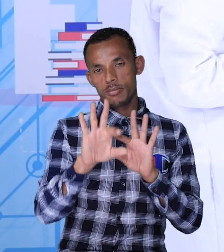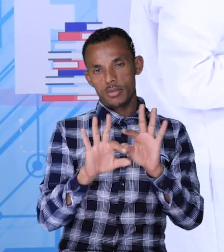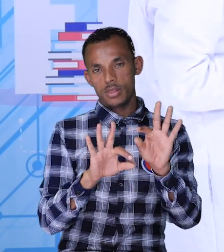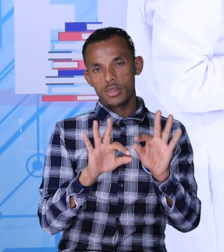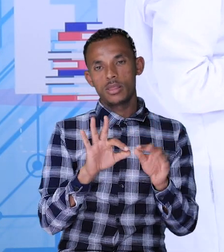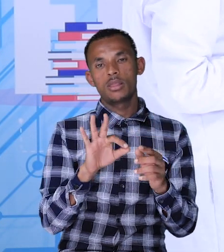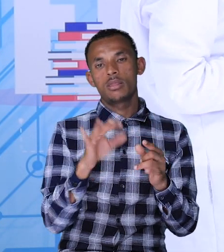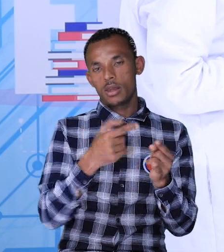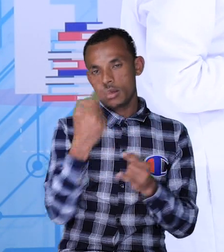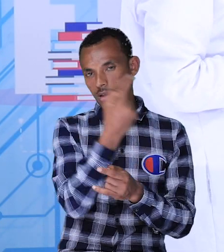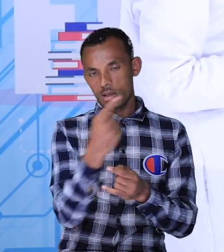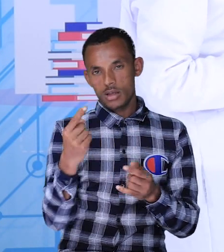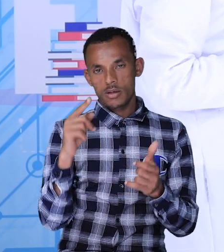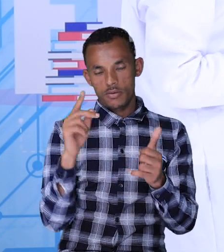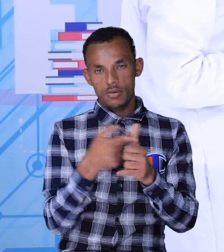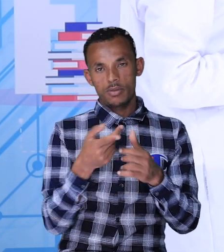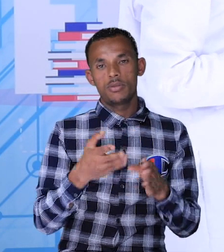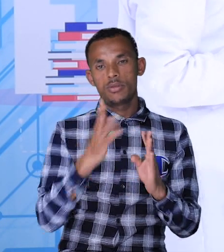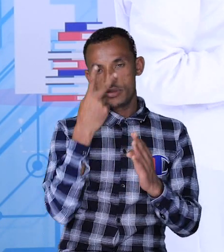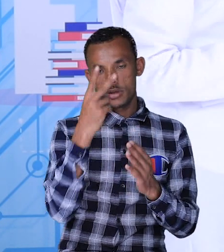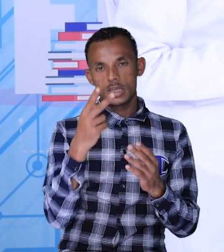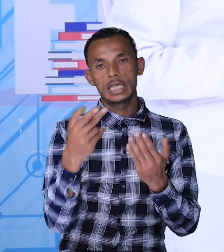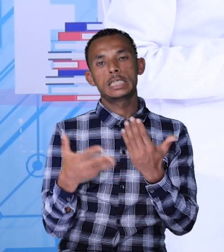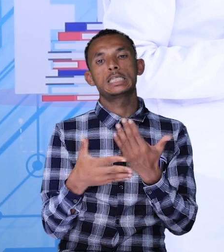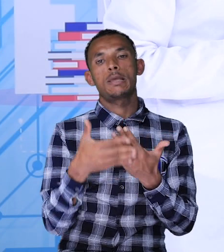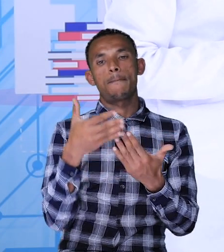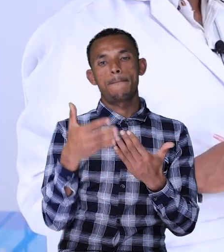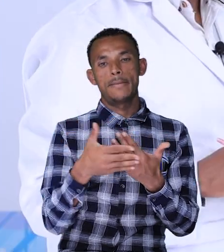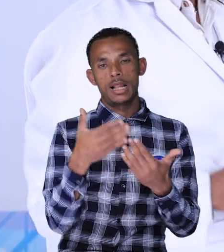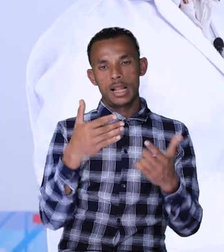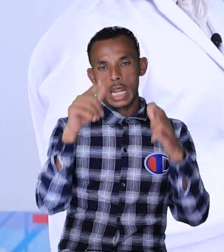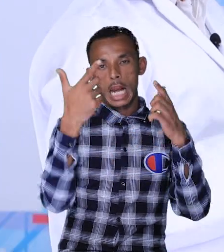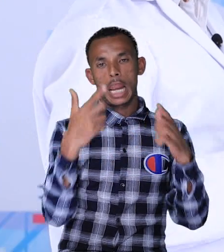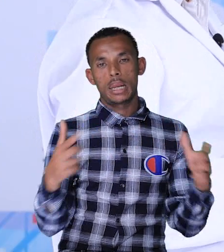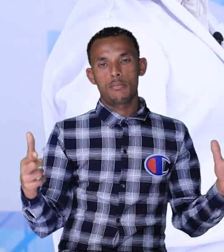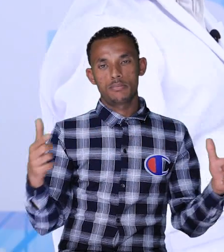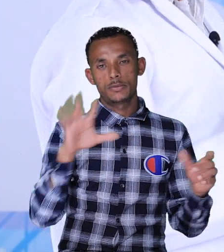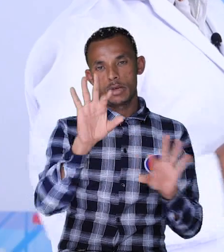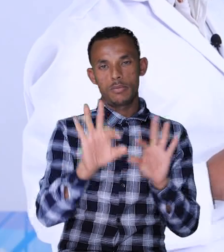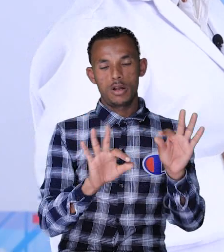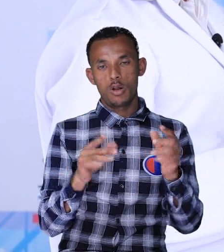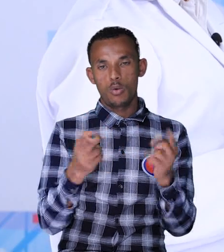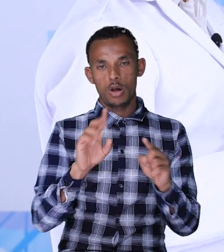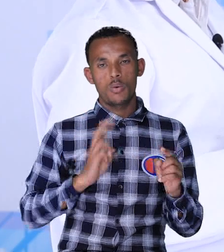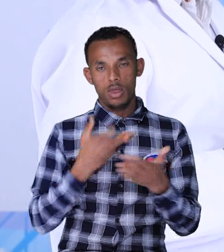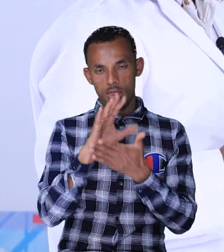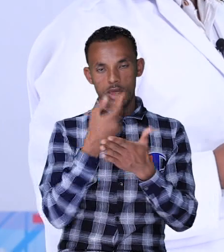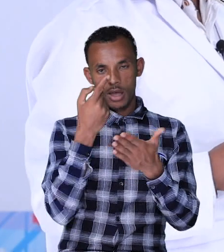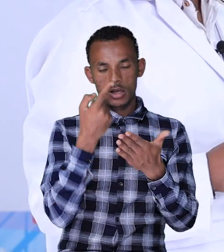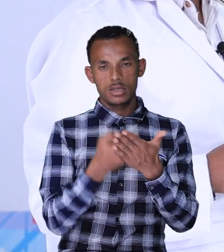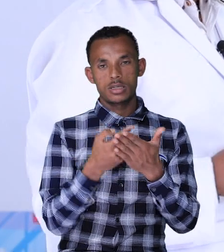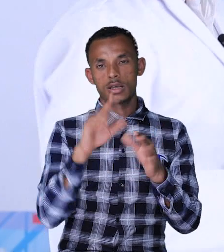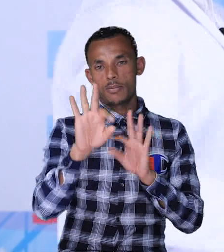by one. Let's see simple random sampling. When you take a sample using this